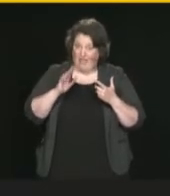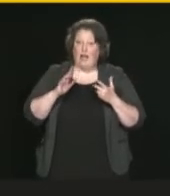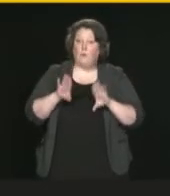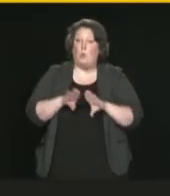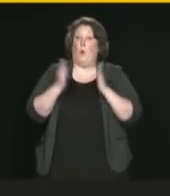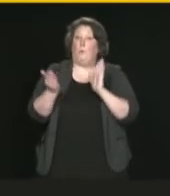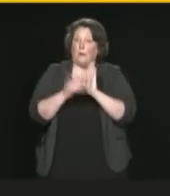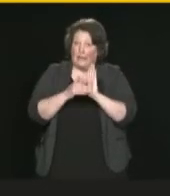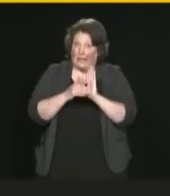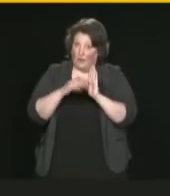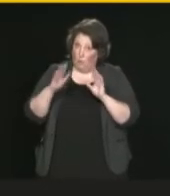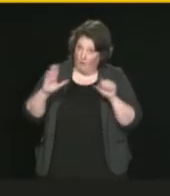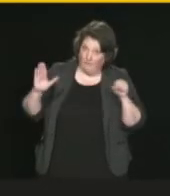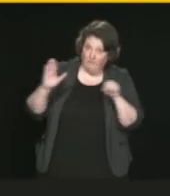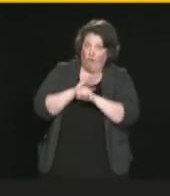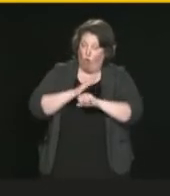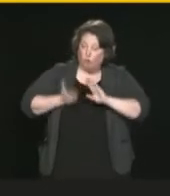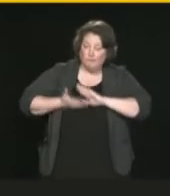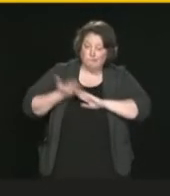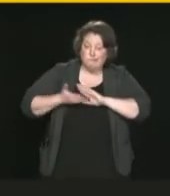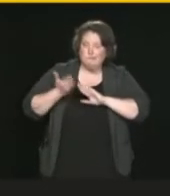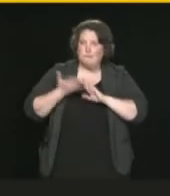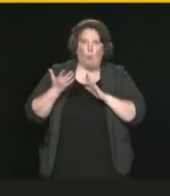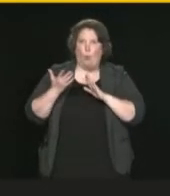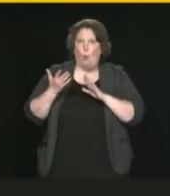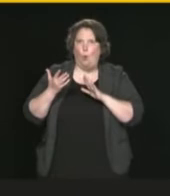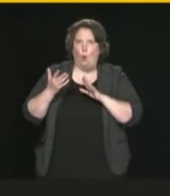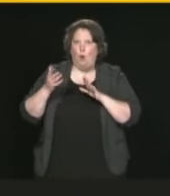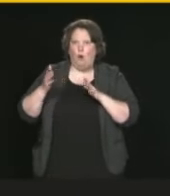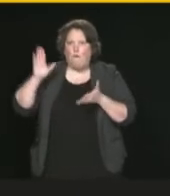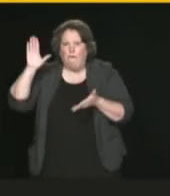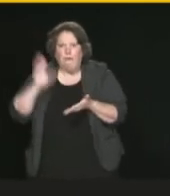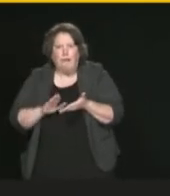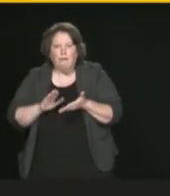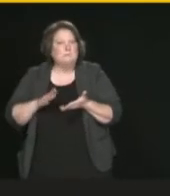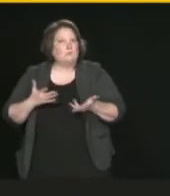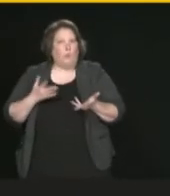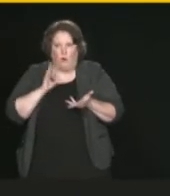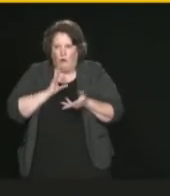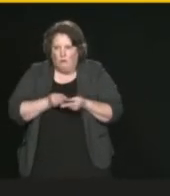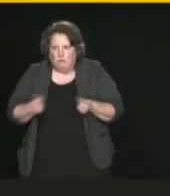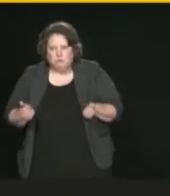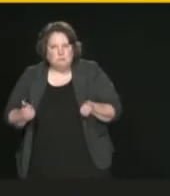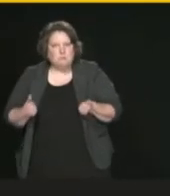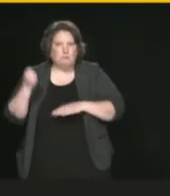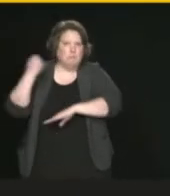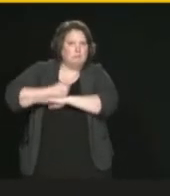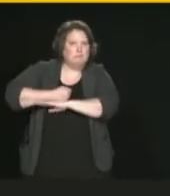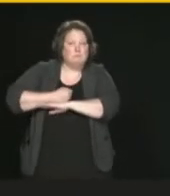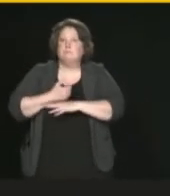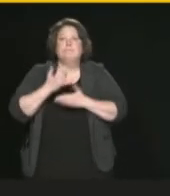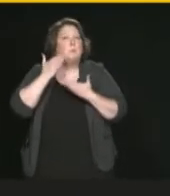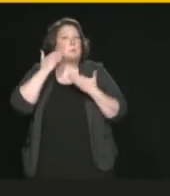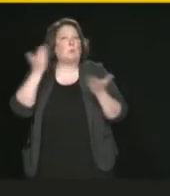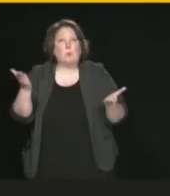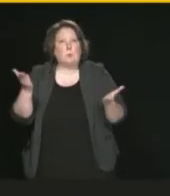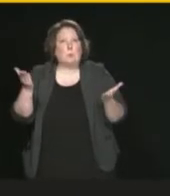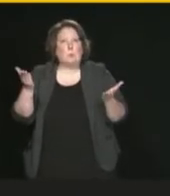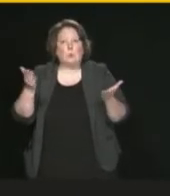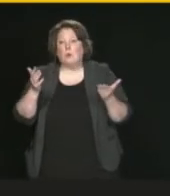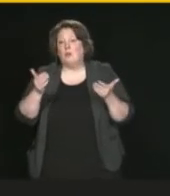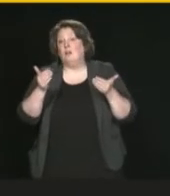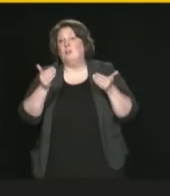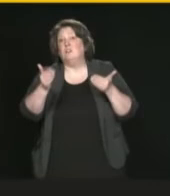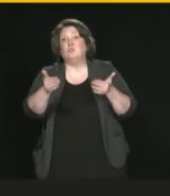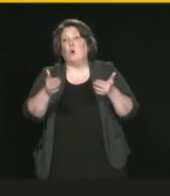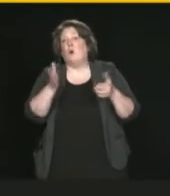3/4 capacity, or fully? Will they simply disappear? So the fact is there will be many different situations that we see